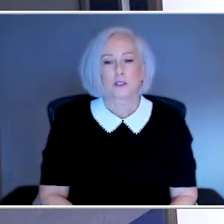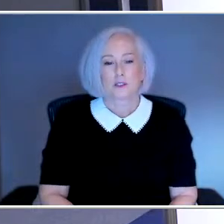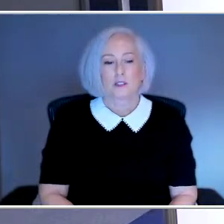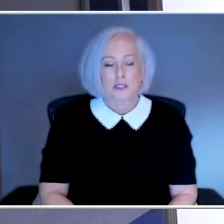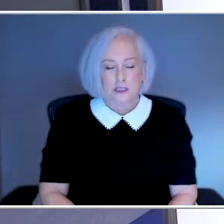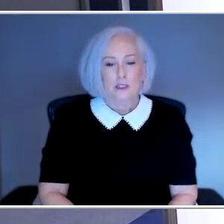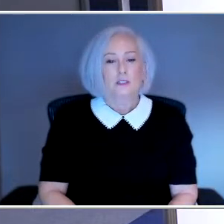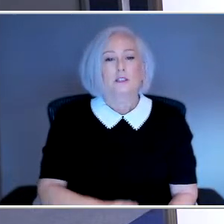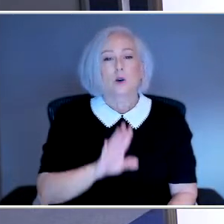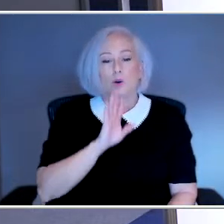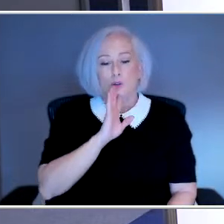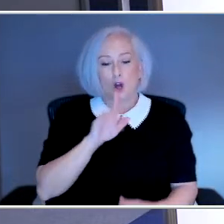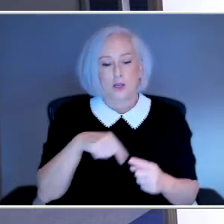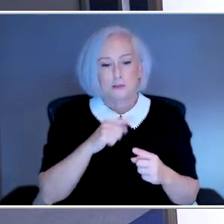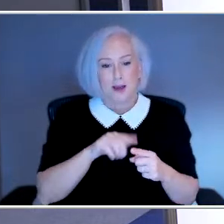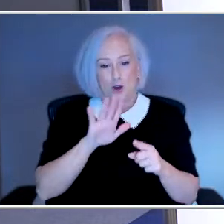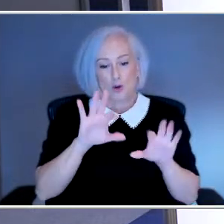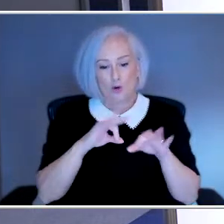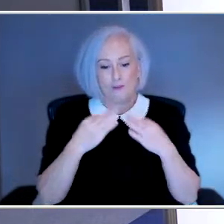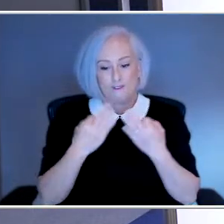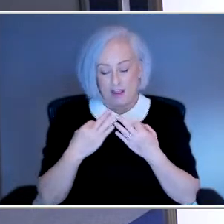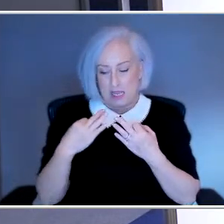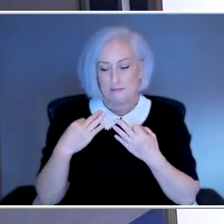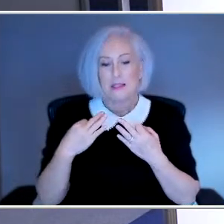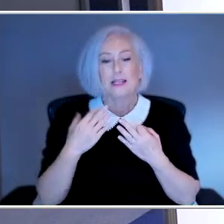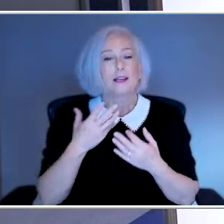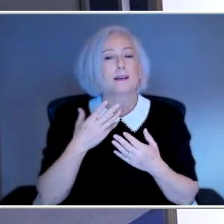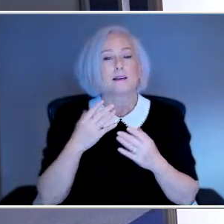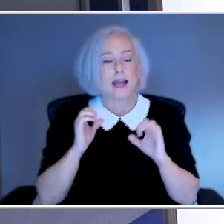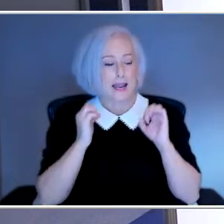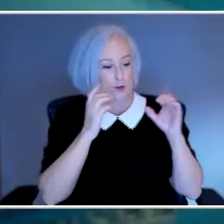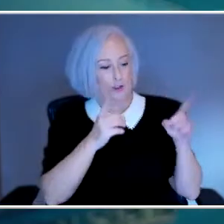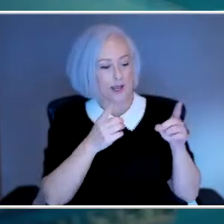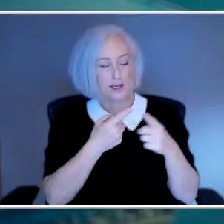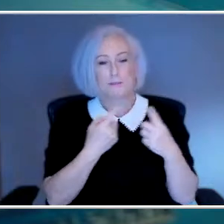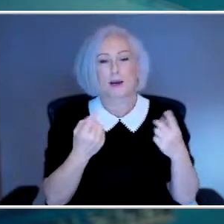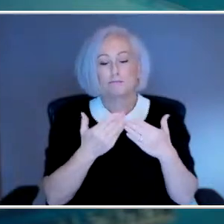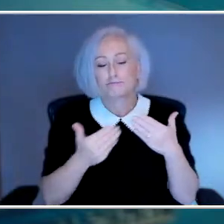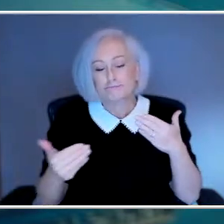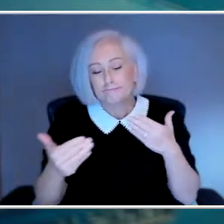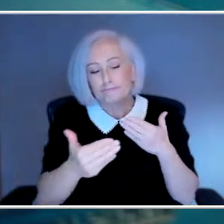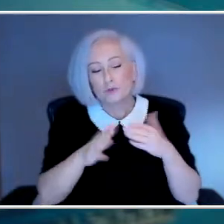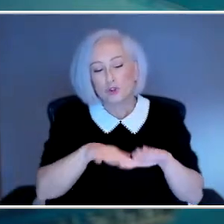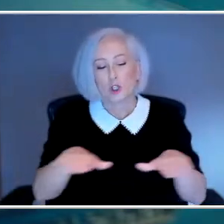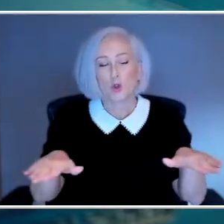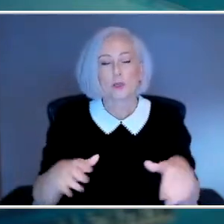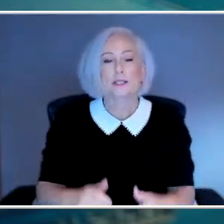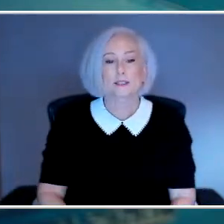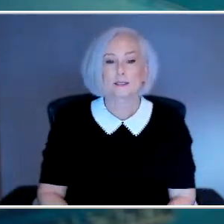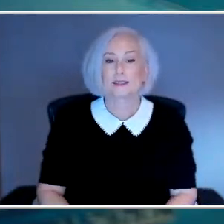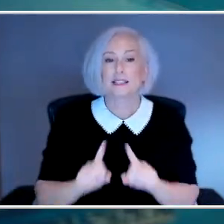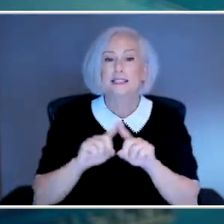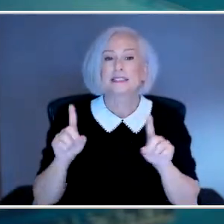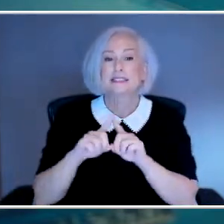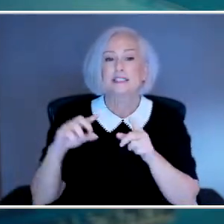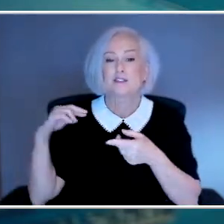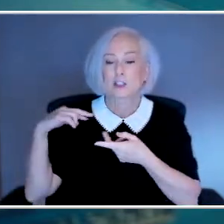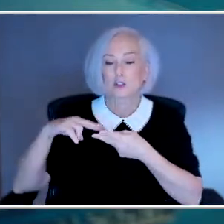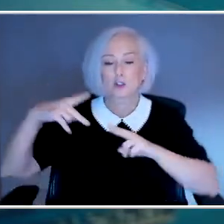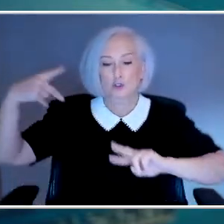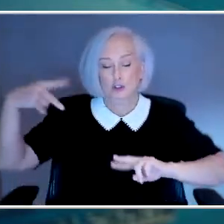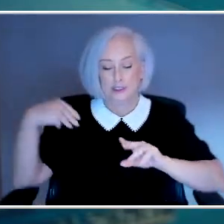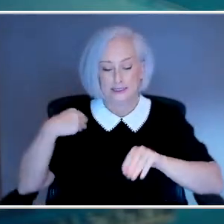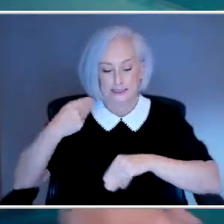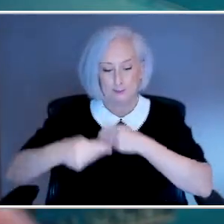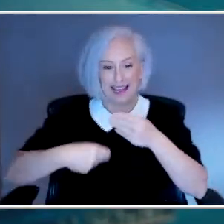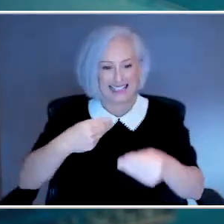pre-generational family members and educating them, but what about her kids? Sure. So different genes are passed down in different ways.